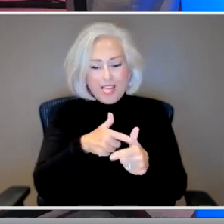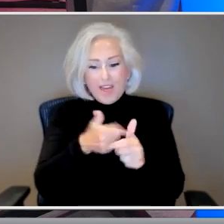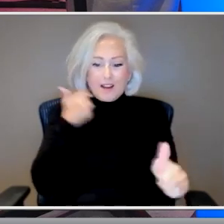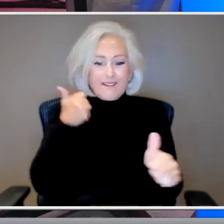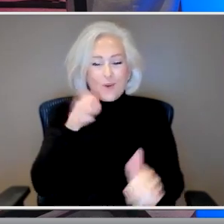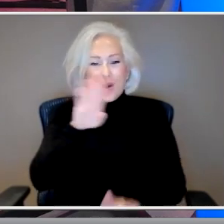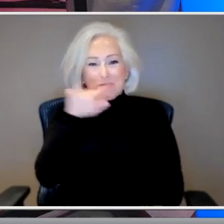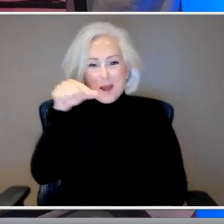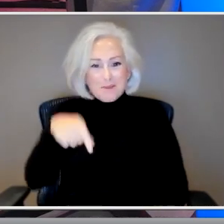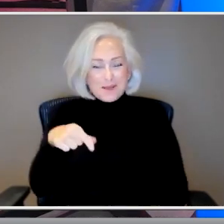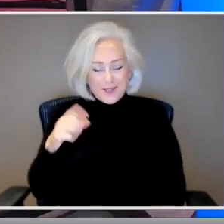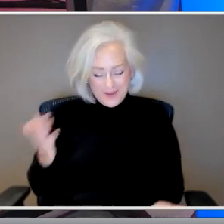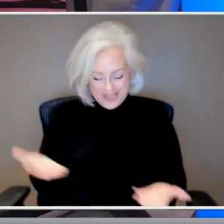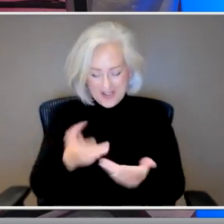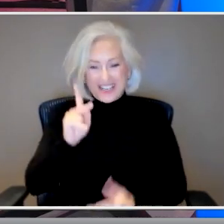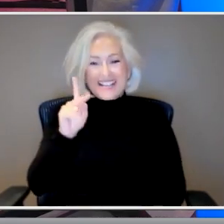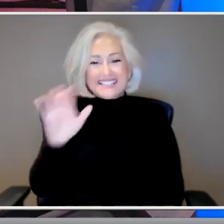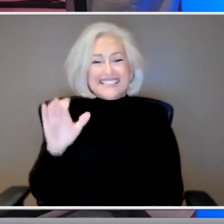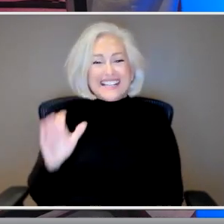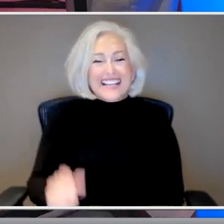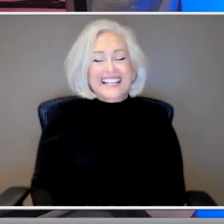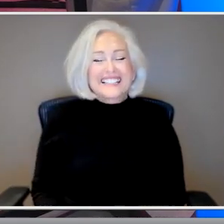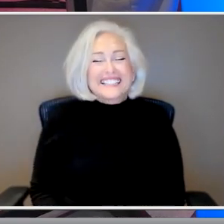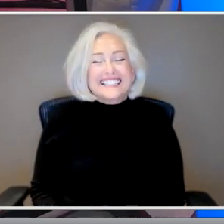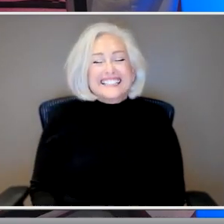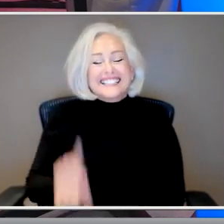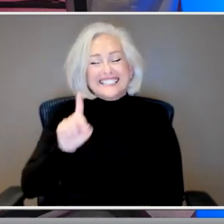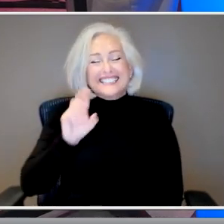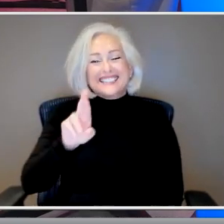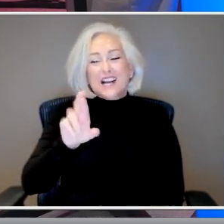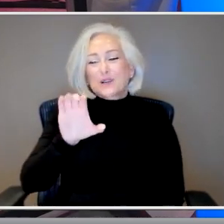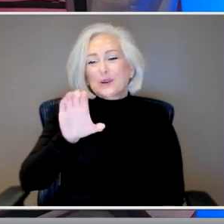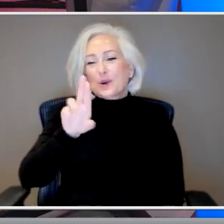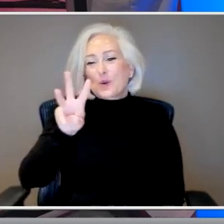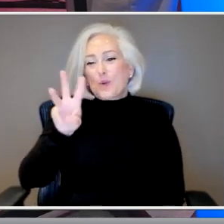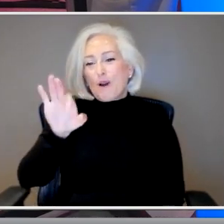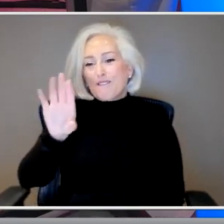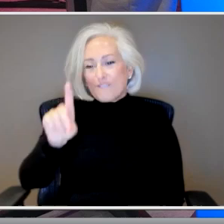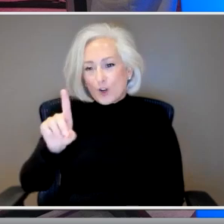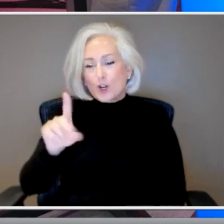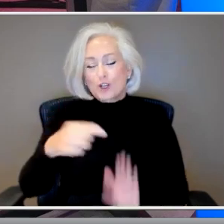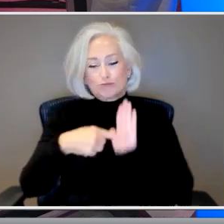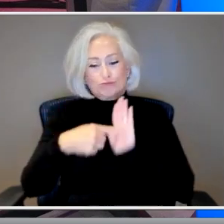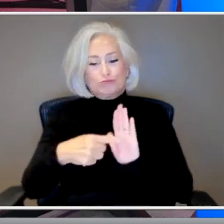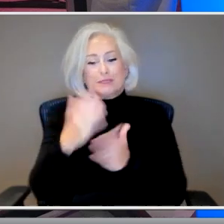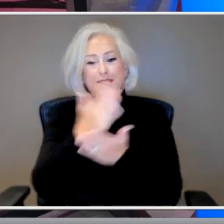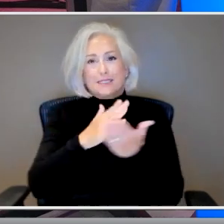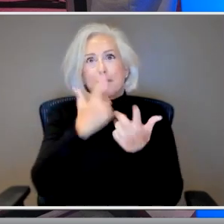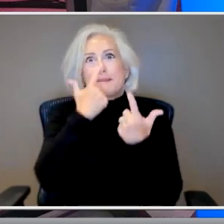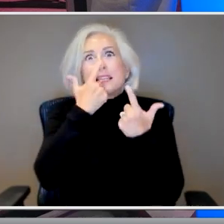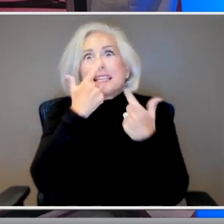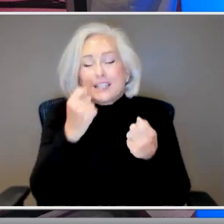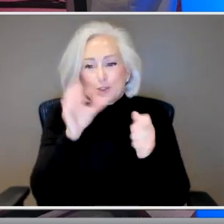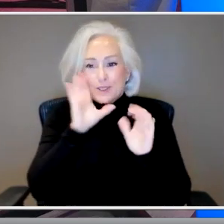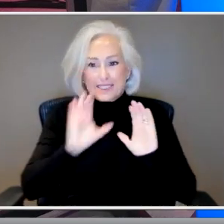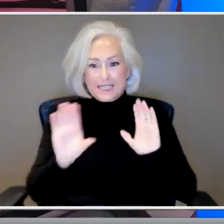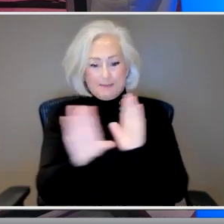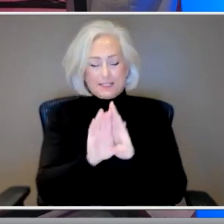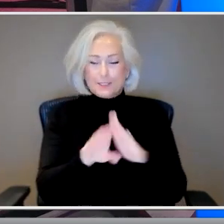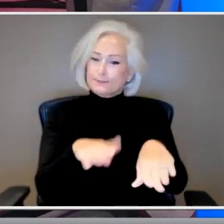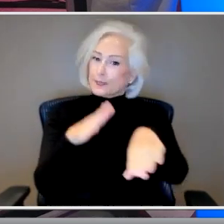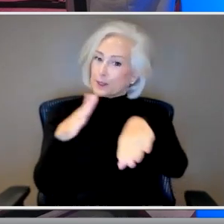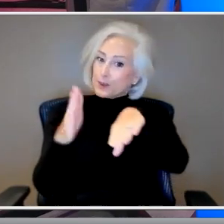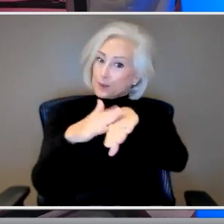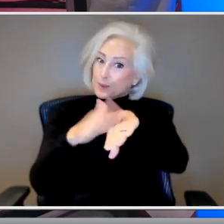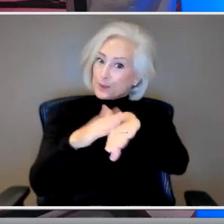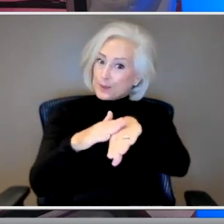huge. Dr. Crawford shared some other really interesting images. We do want to alert our viewers, if you're